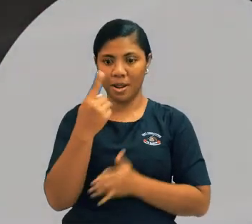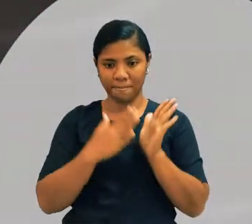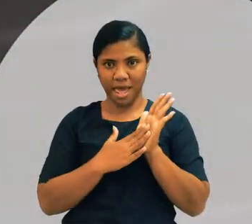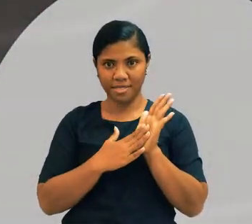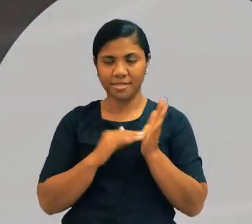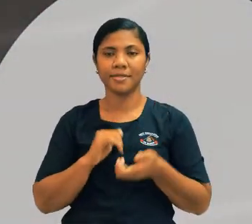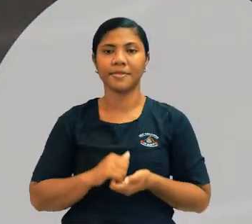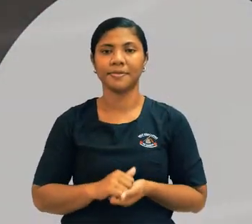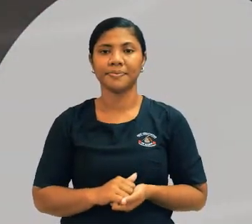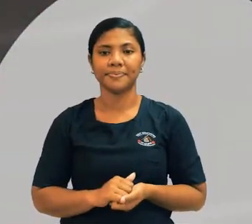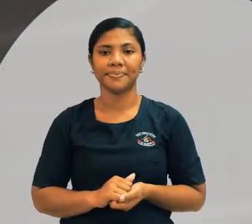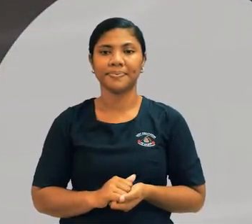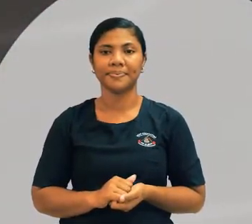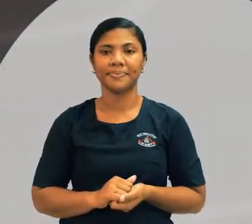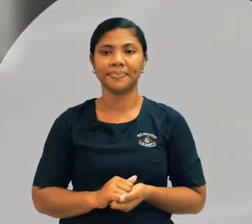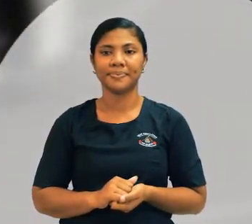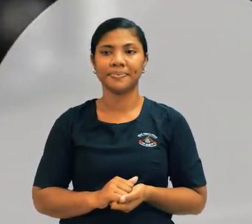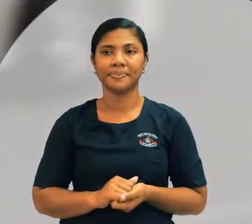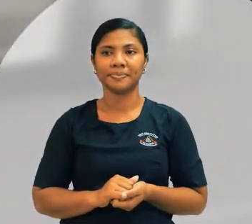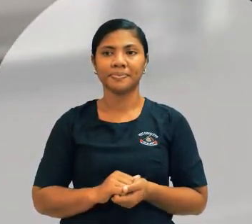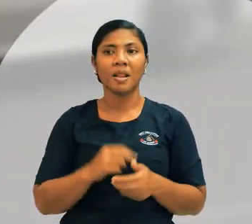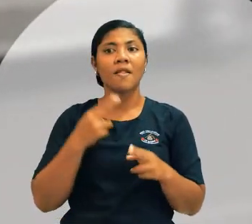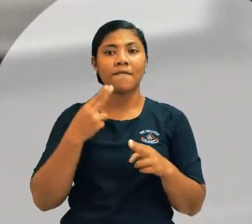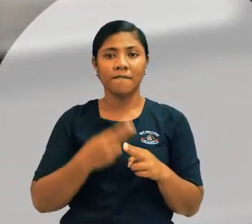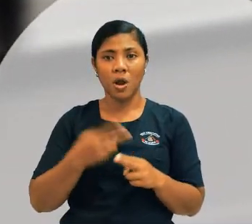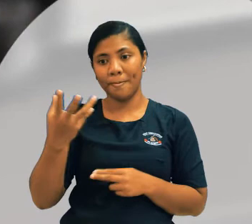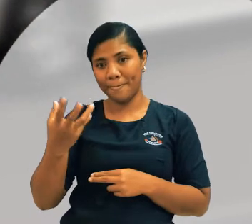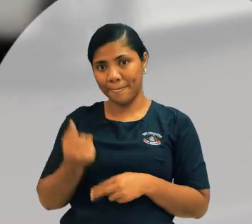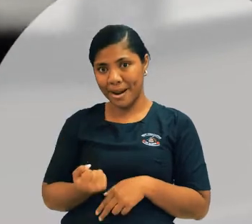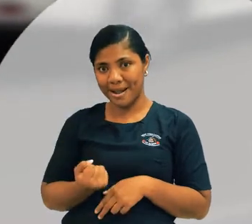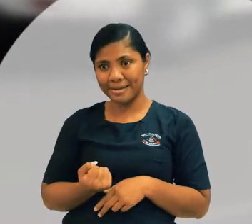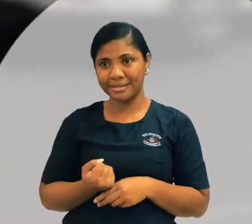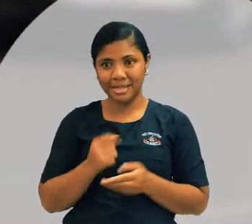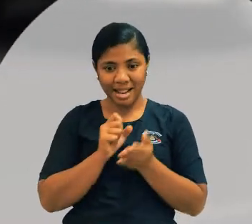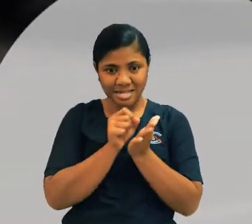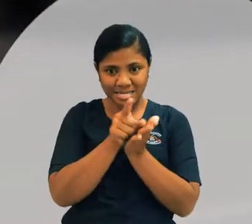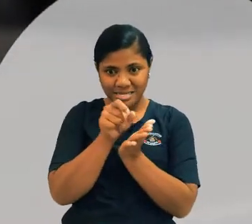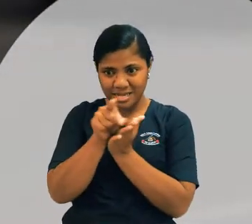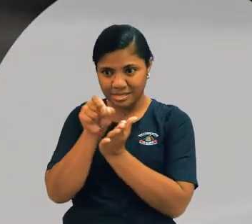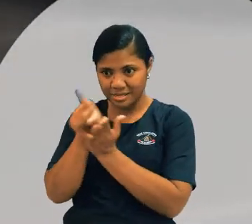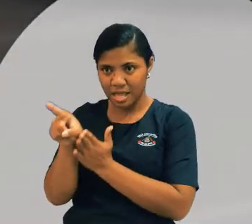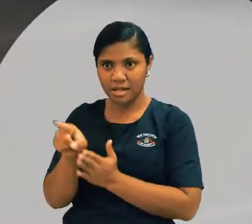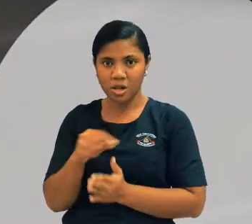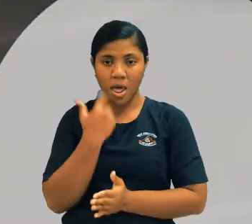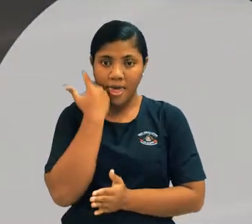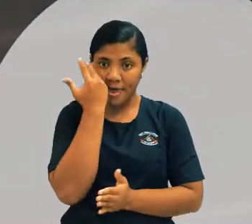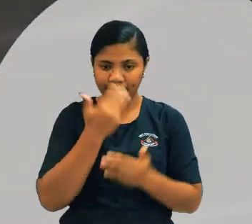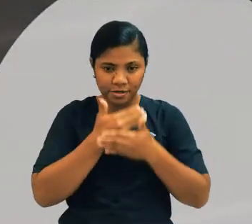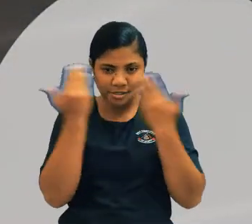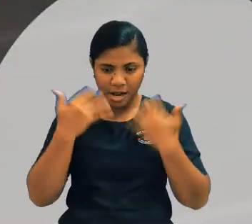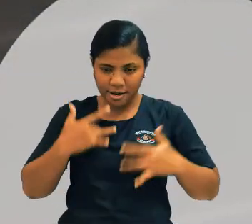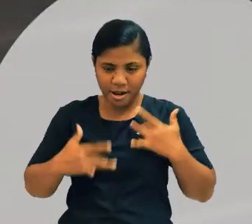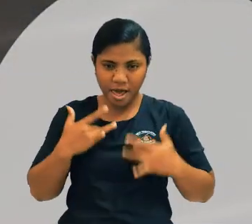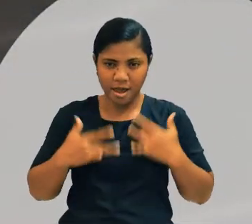in New Zealand and Australia, to send money home. Remittances account for 503.73